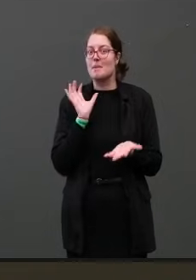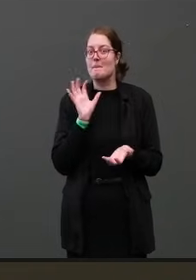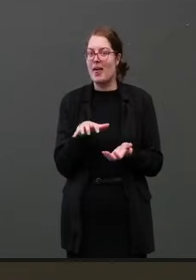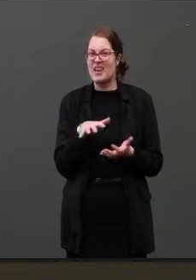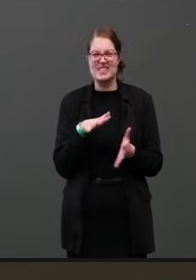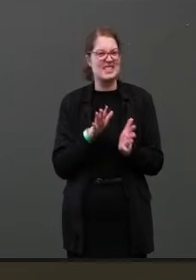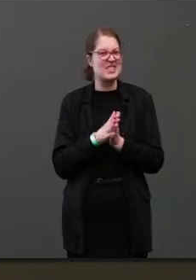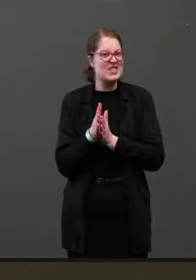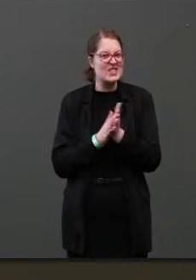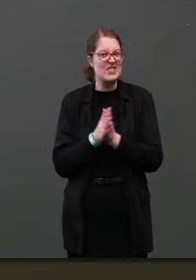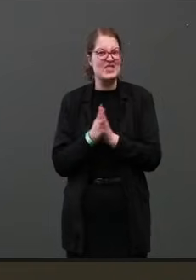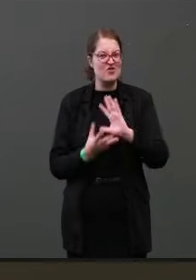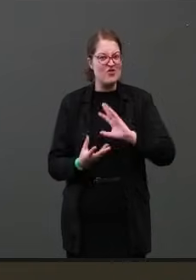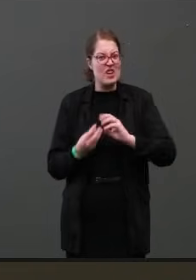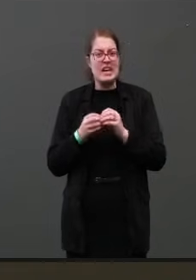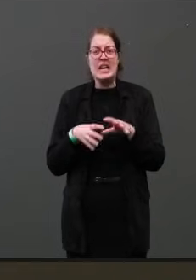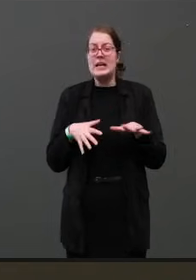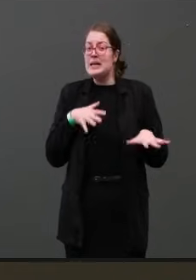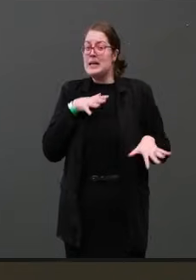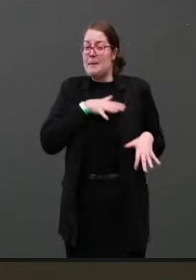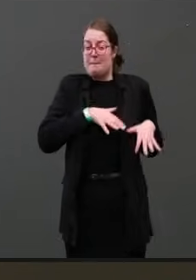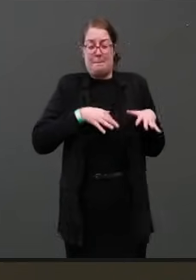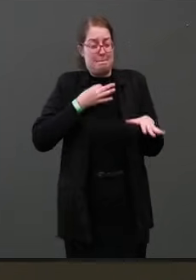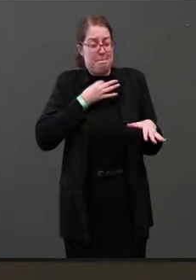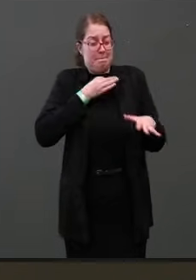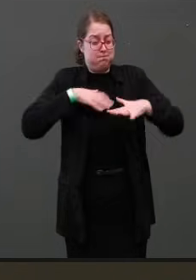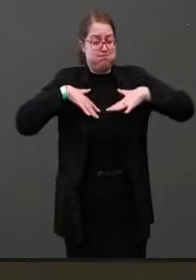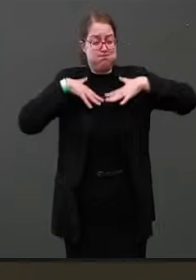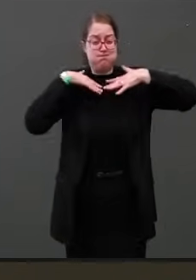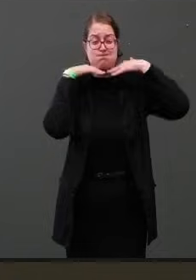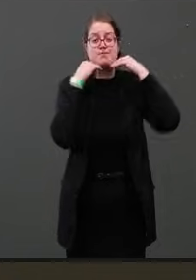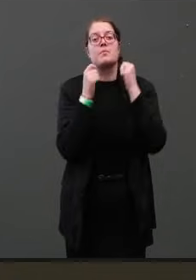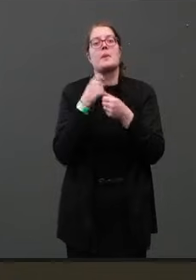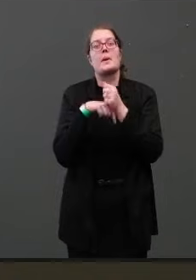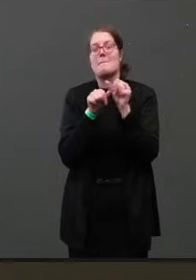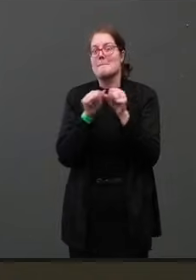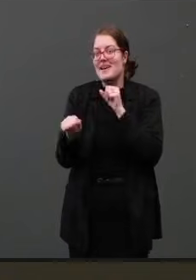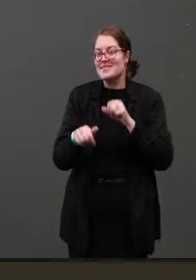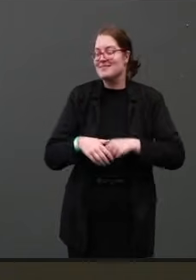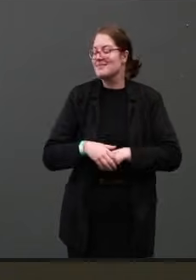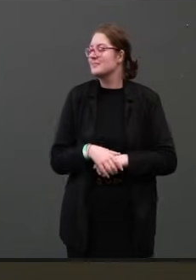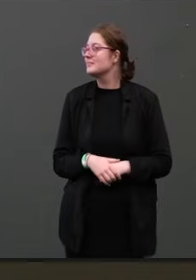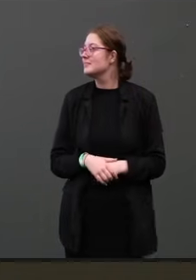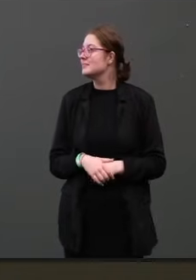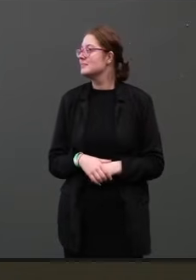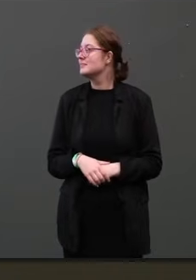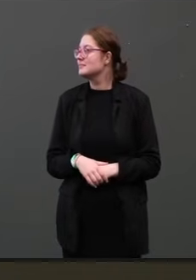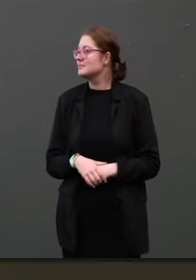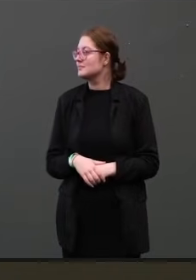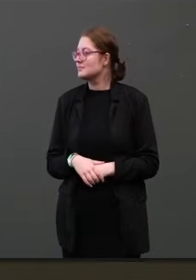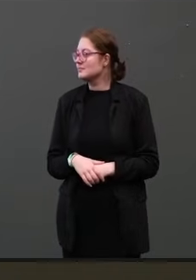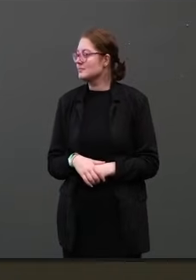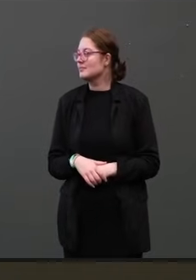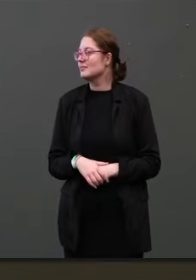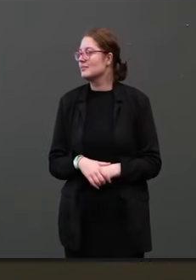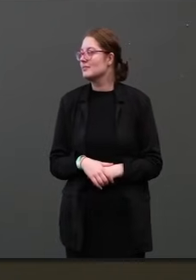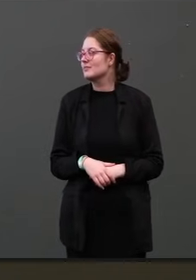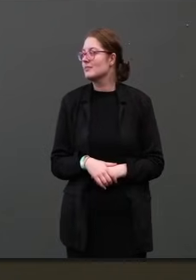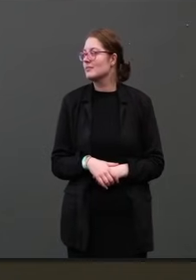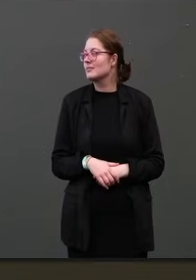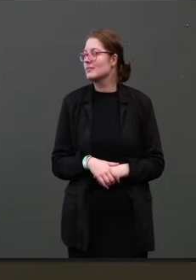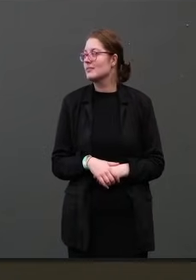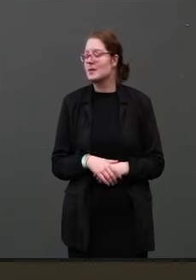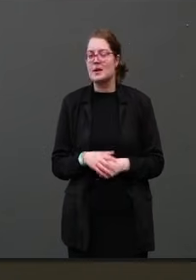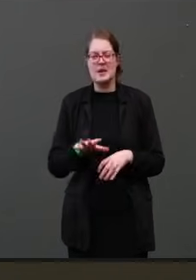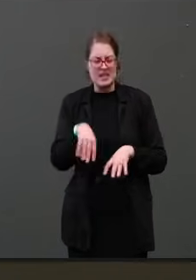creative, and it's where you will produce your best work. For me, there is nothing more exciting than getting into the weeds of writing a story